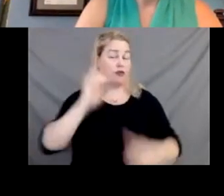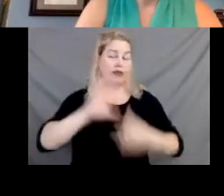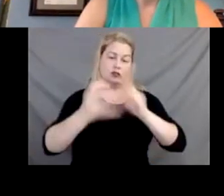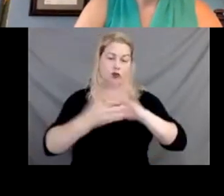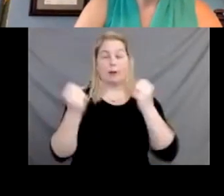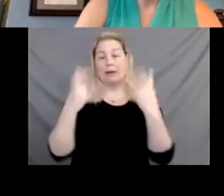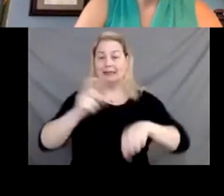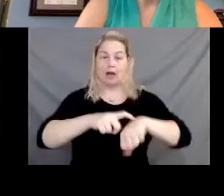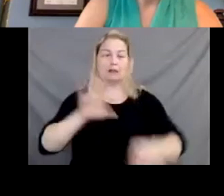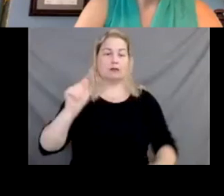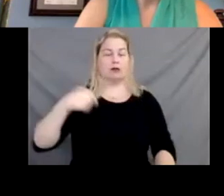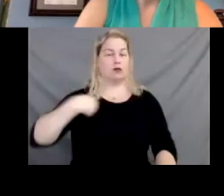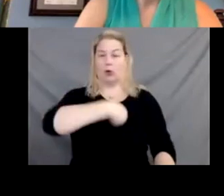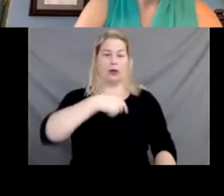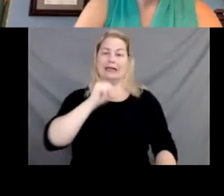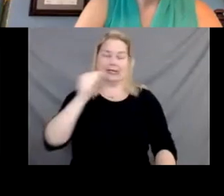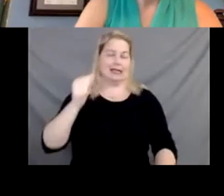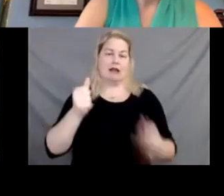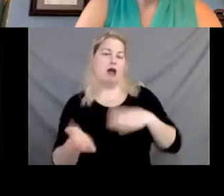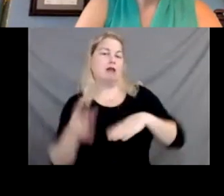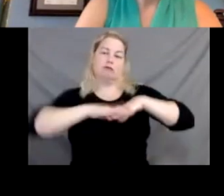not adjust that overall number.